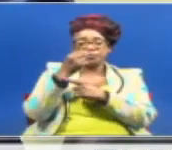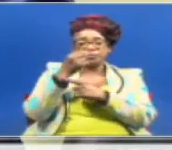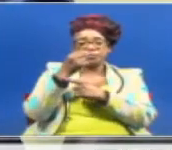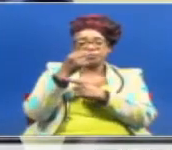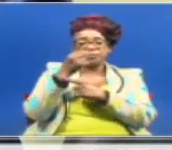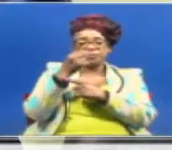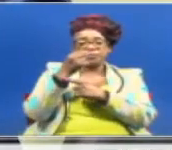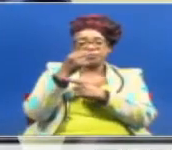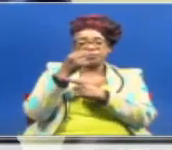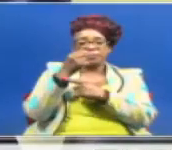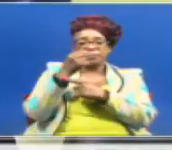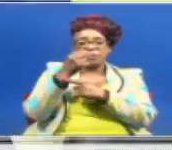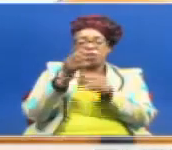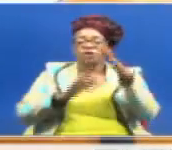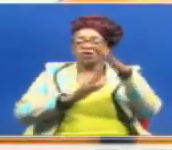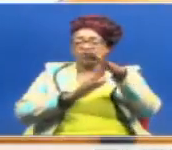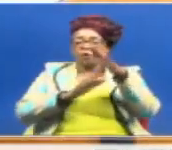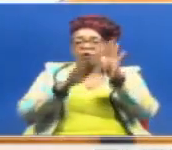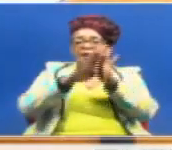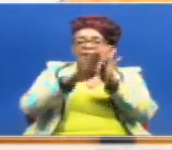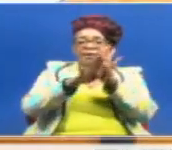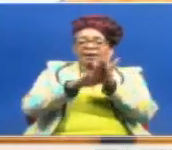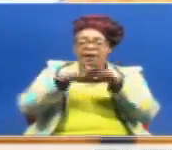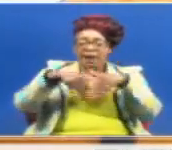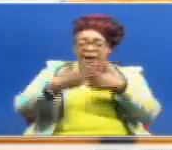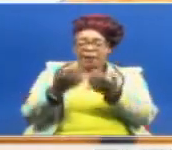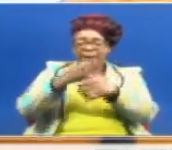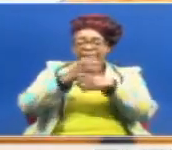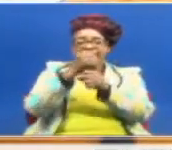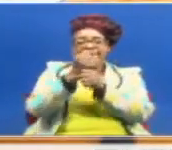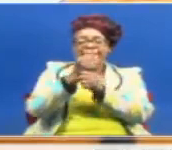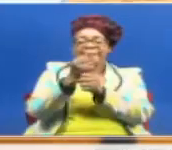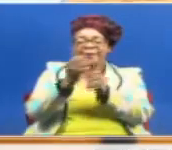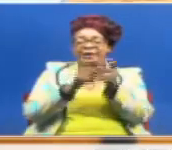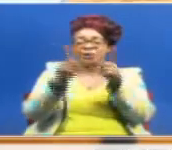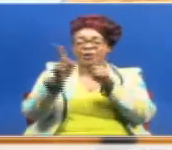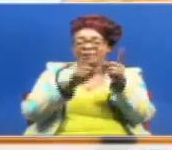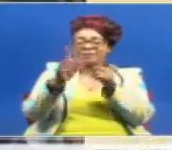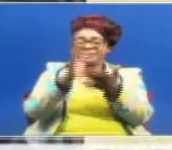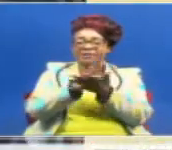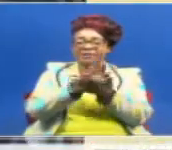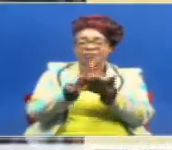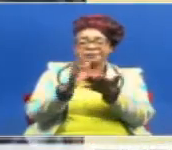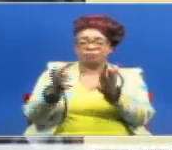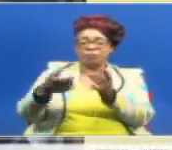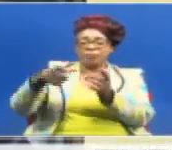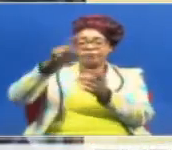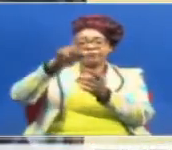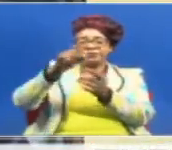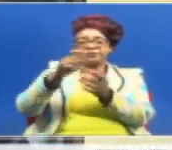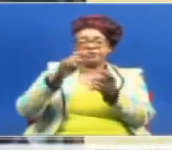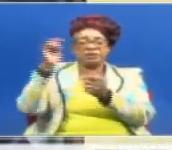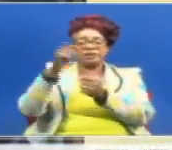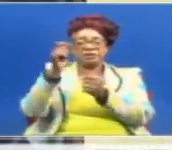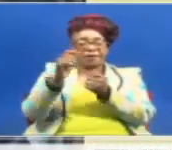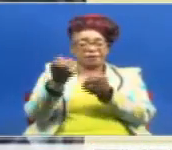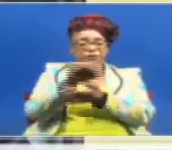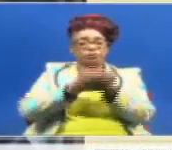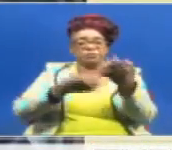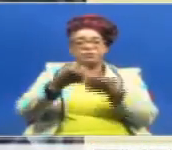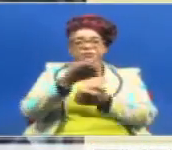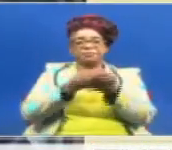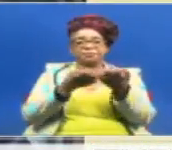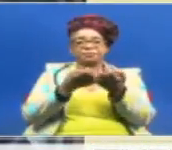Top on his agenda, how to make the tourism sector a key contributor in Kenya's economy. My aim is to engineer this ministry to